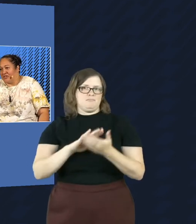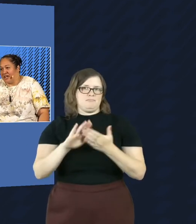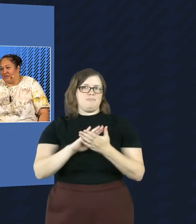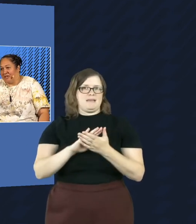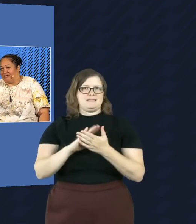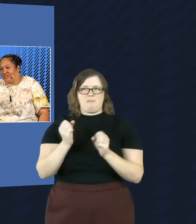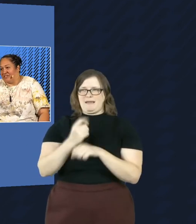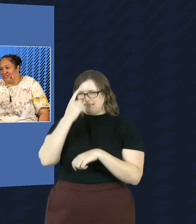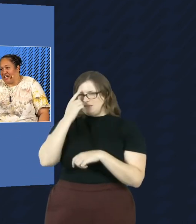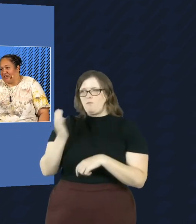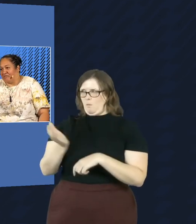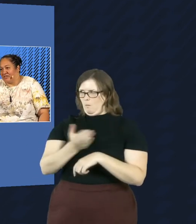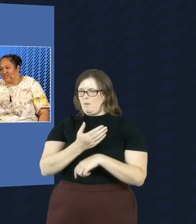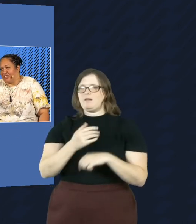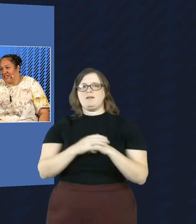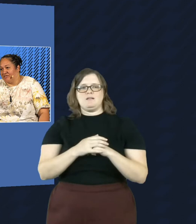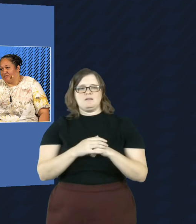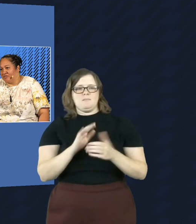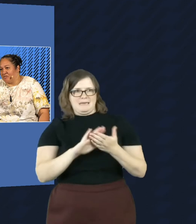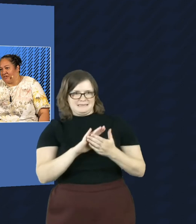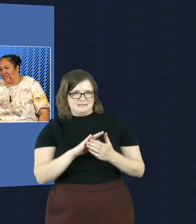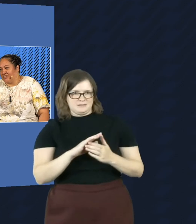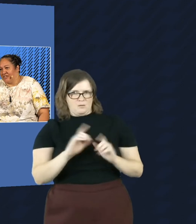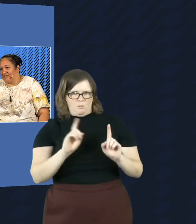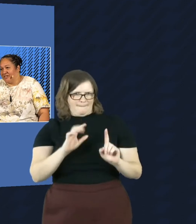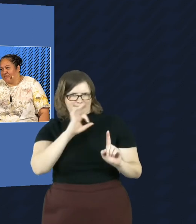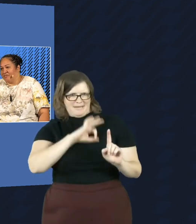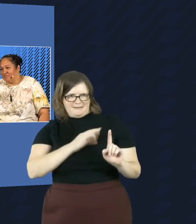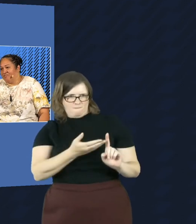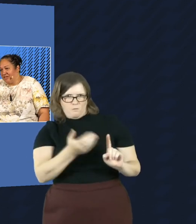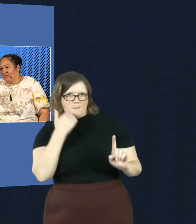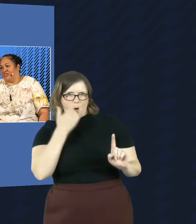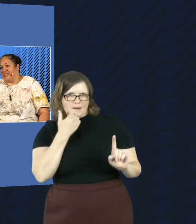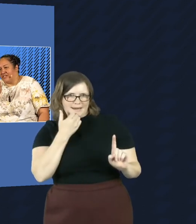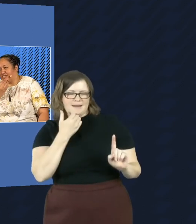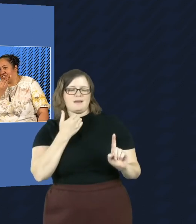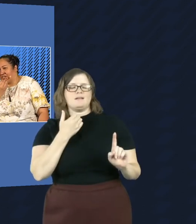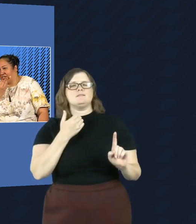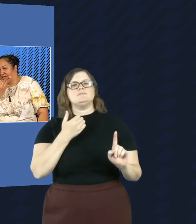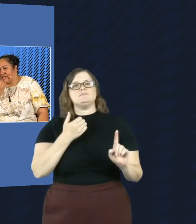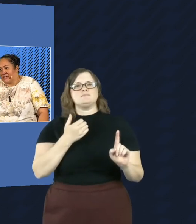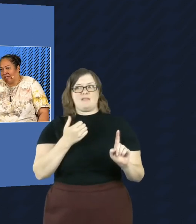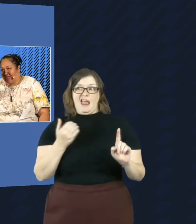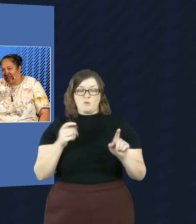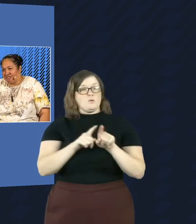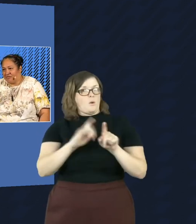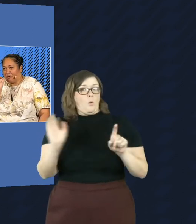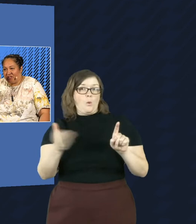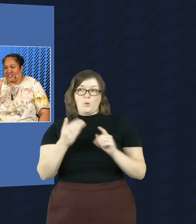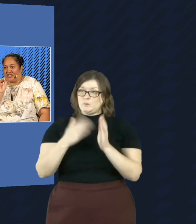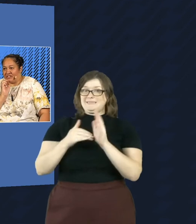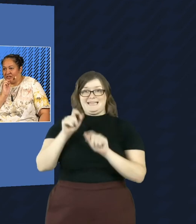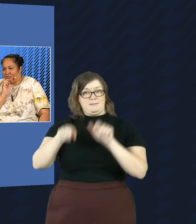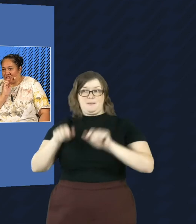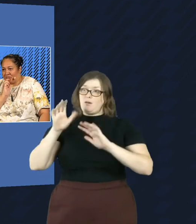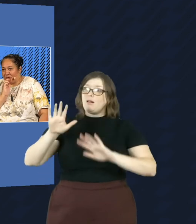What kind of benefit is there for Māori and all New Zealanders too? And then we move